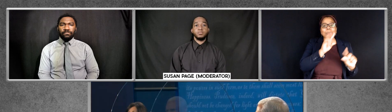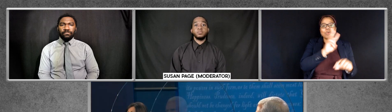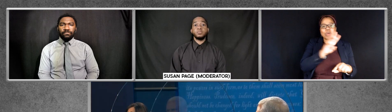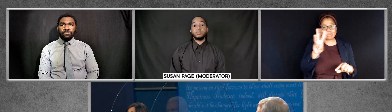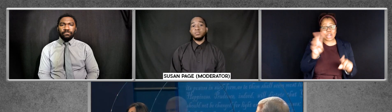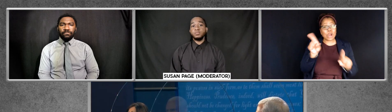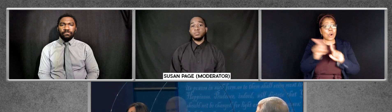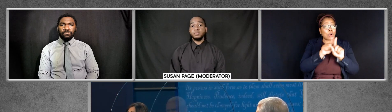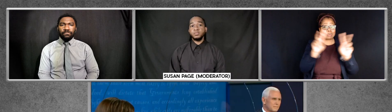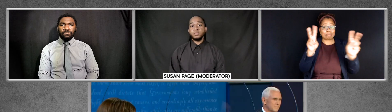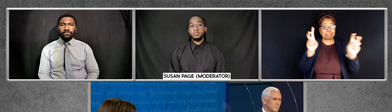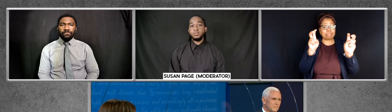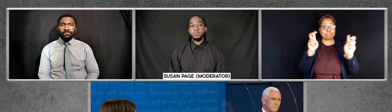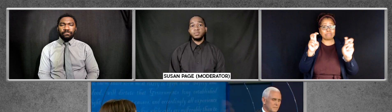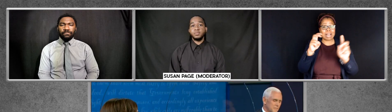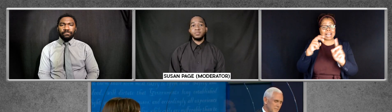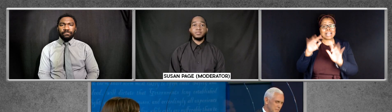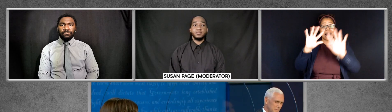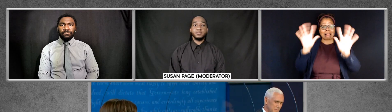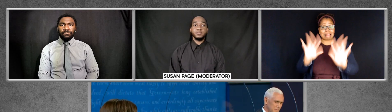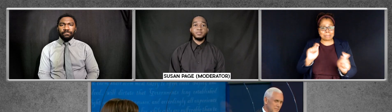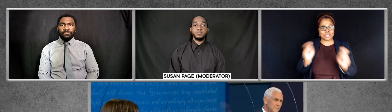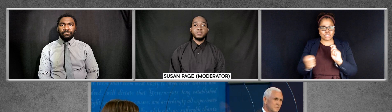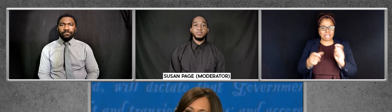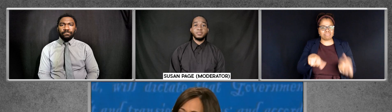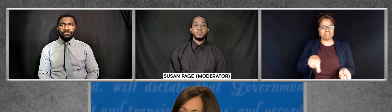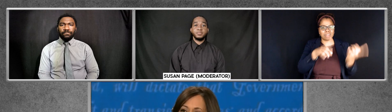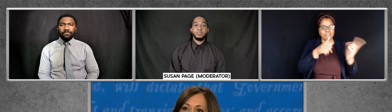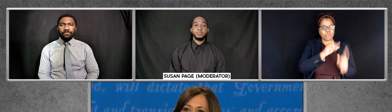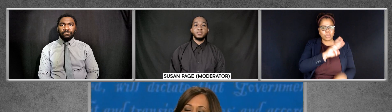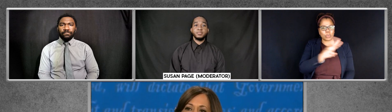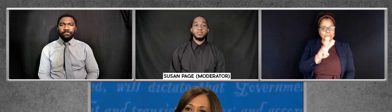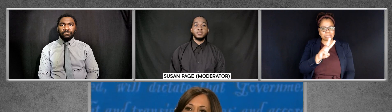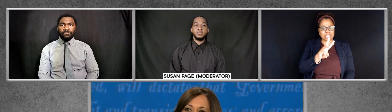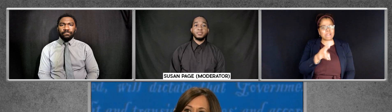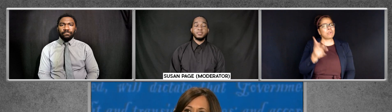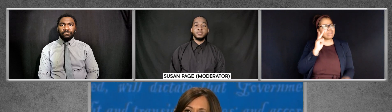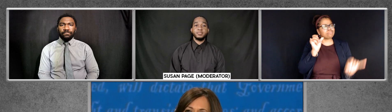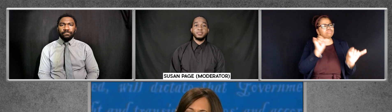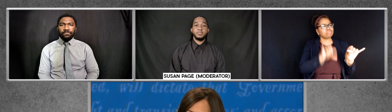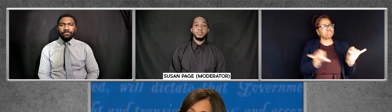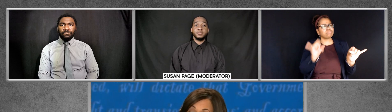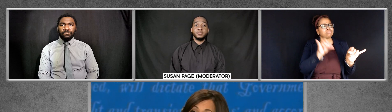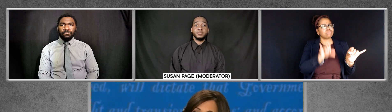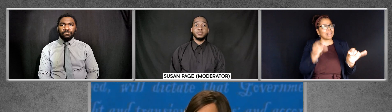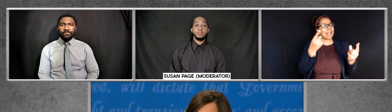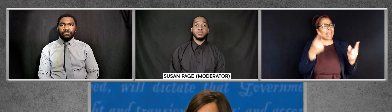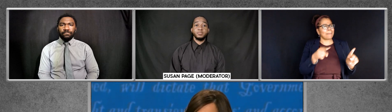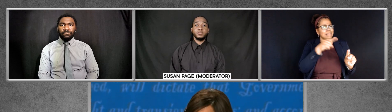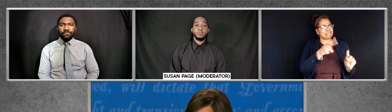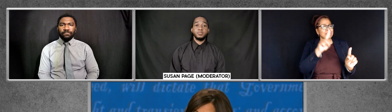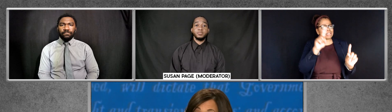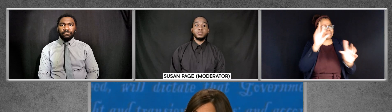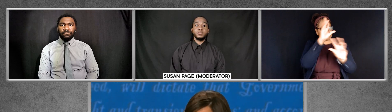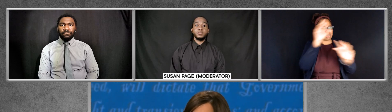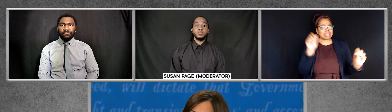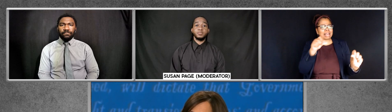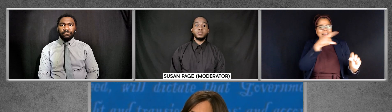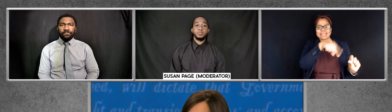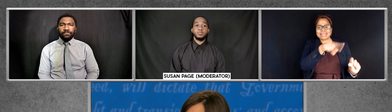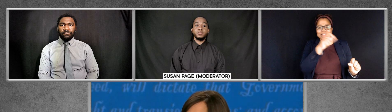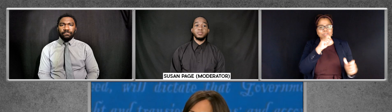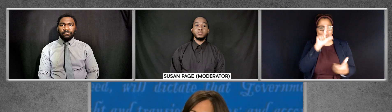the website? We have seen a pattern with this administration, which is they don't believe in science. And Joe's plan is about saying